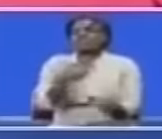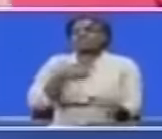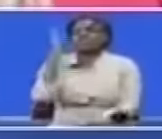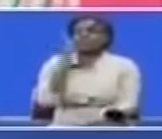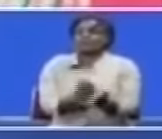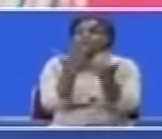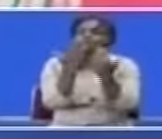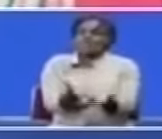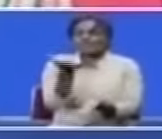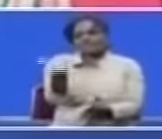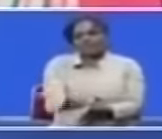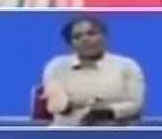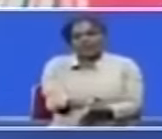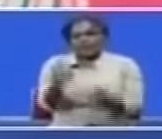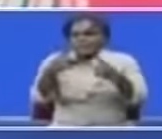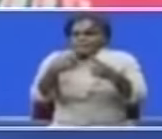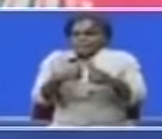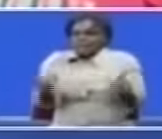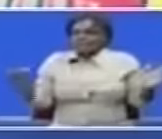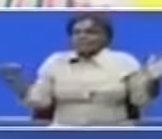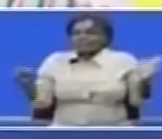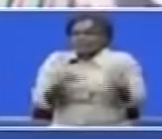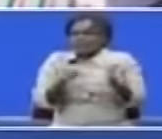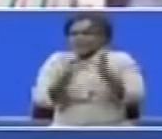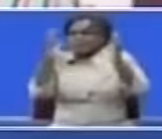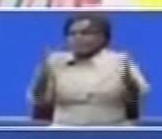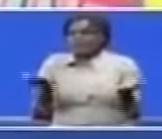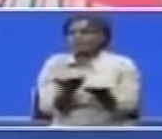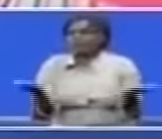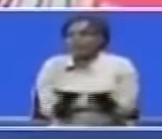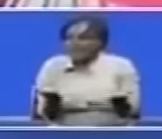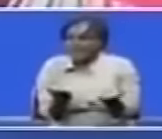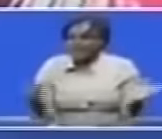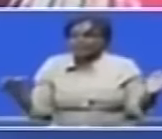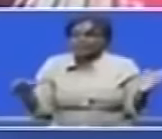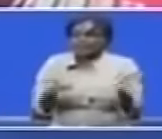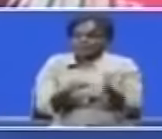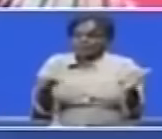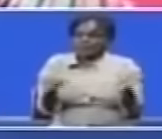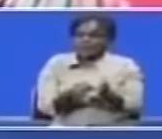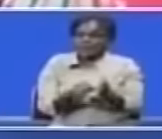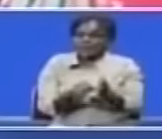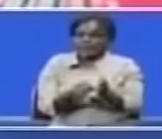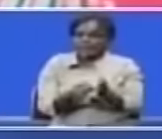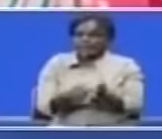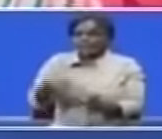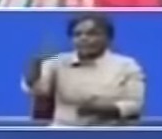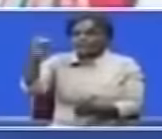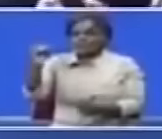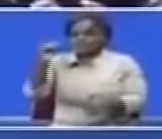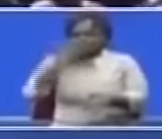to you. Feri zipo, lakini there is a very big problem, na nimesema hii shida yani hii ni mara